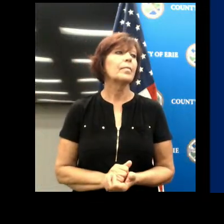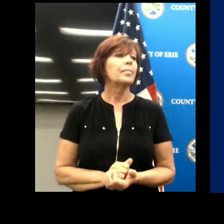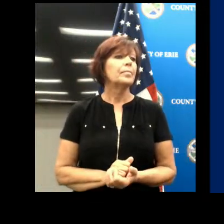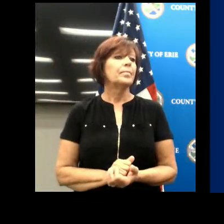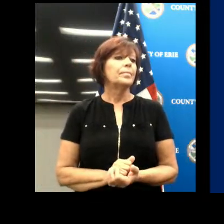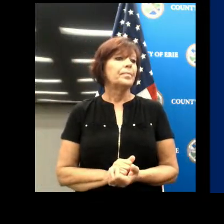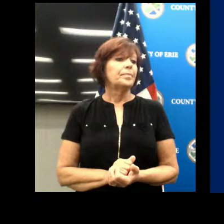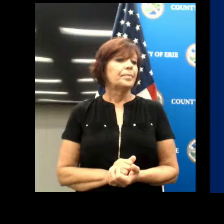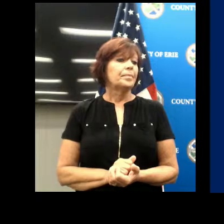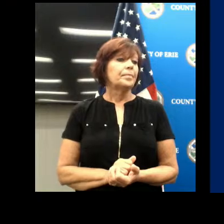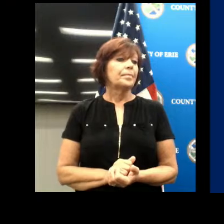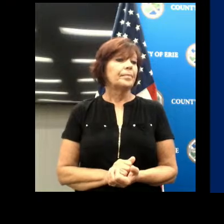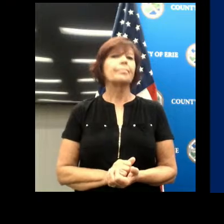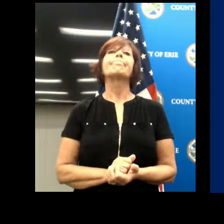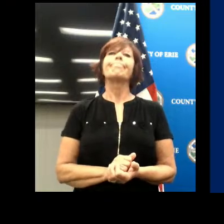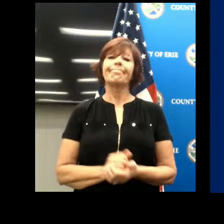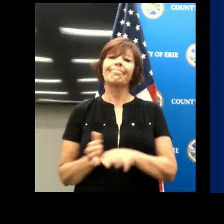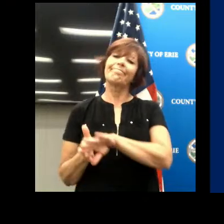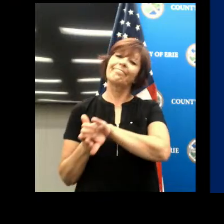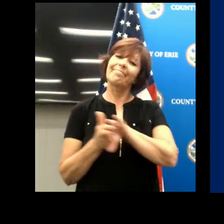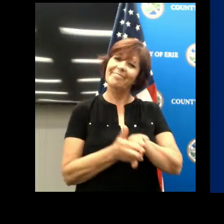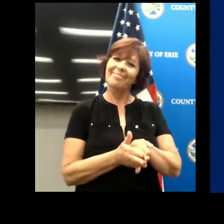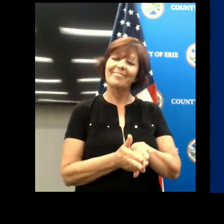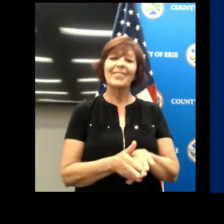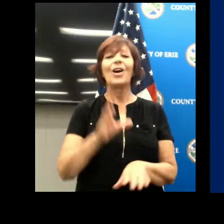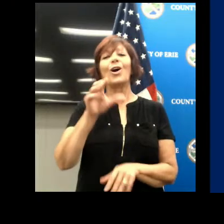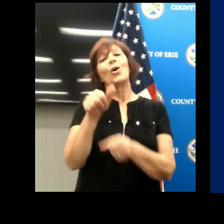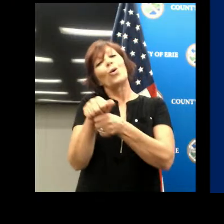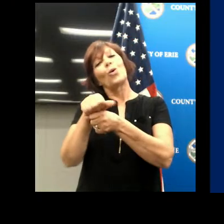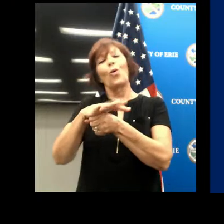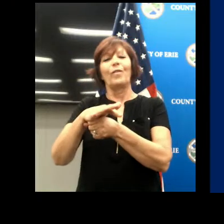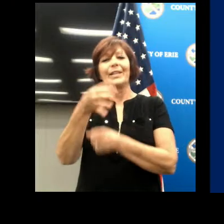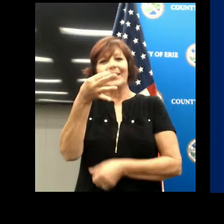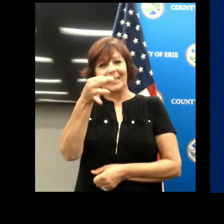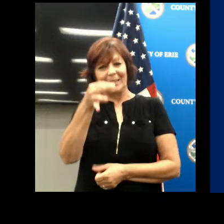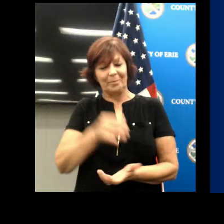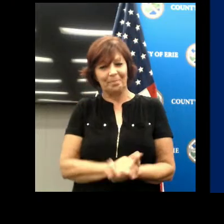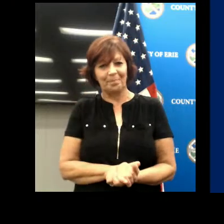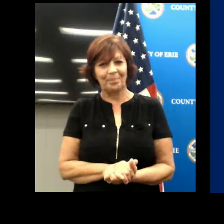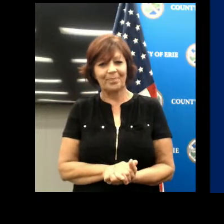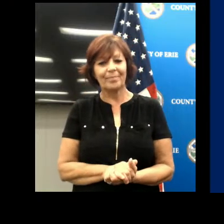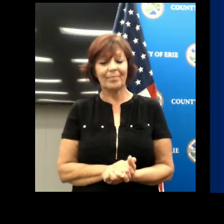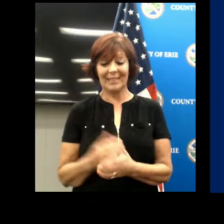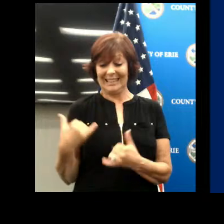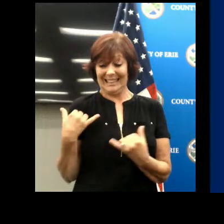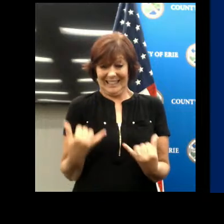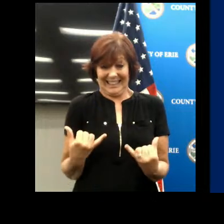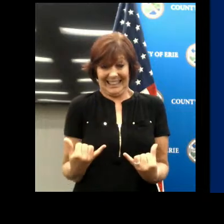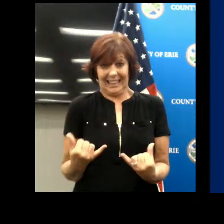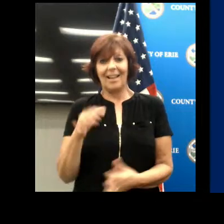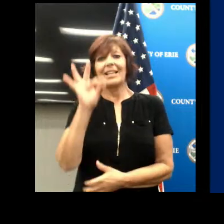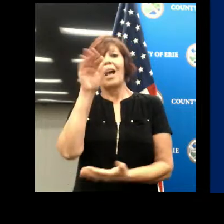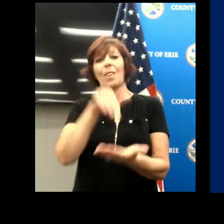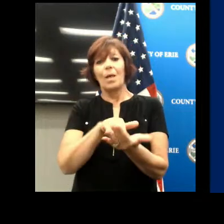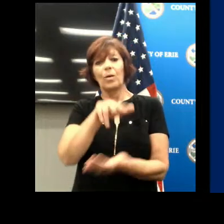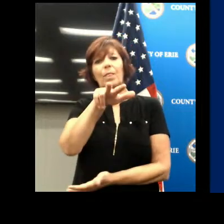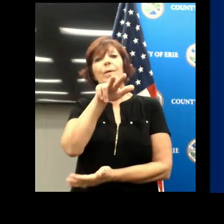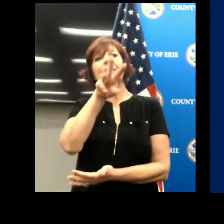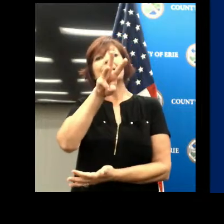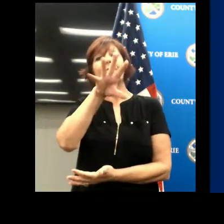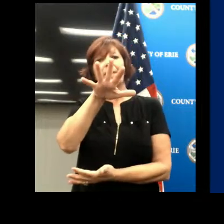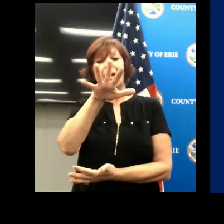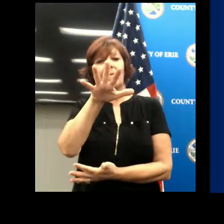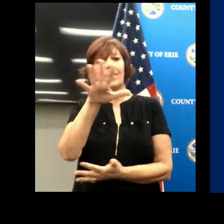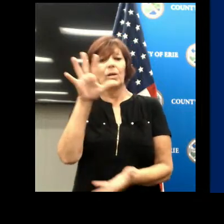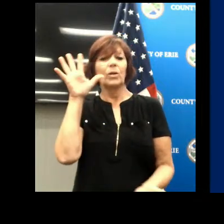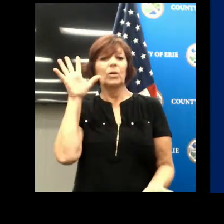library. With that, I'll move on to COVID-19 case data. As of today, there were 9,365